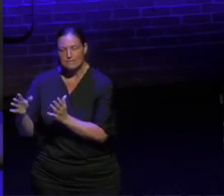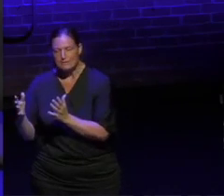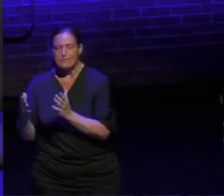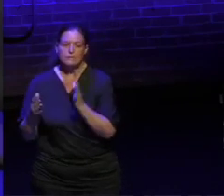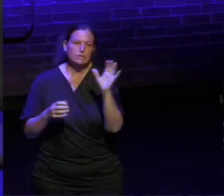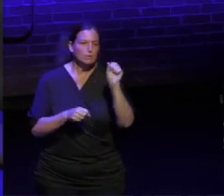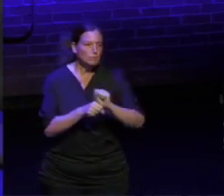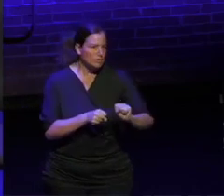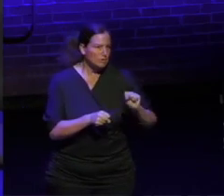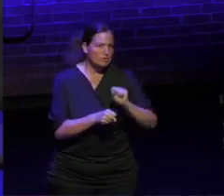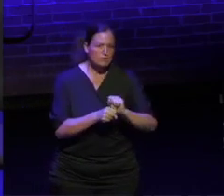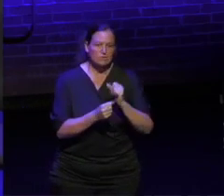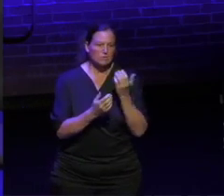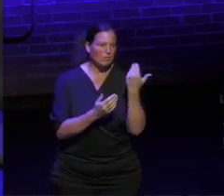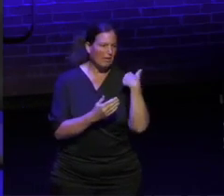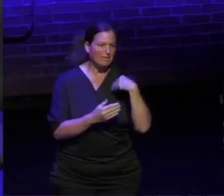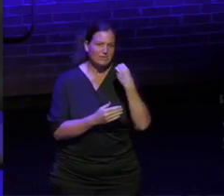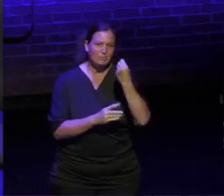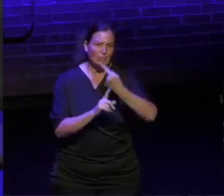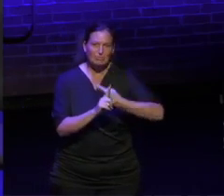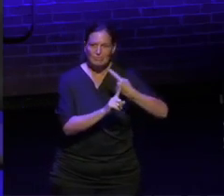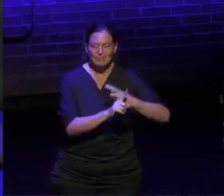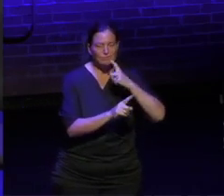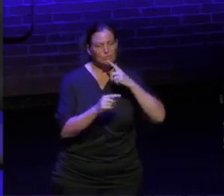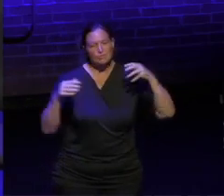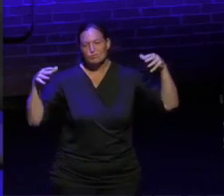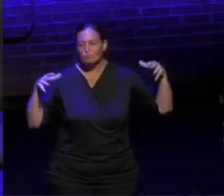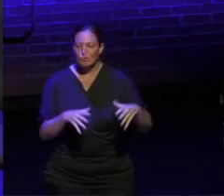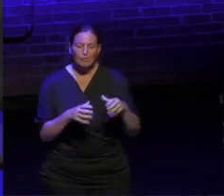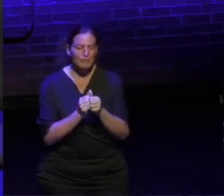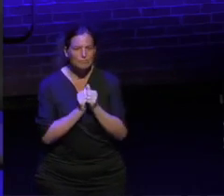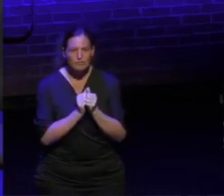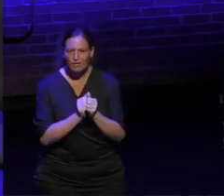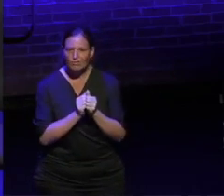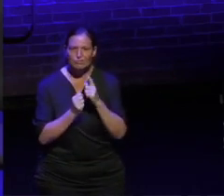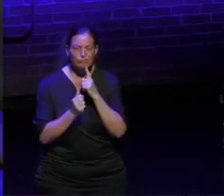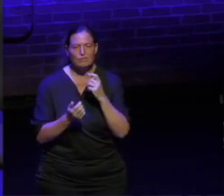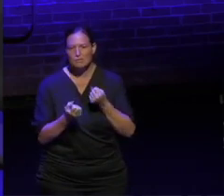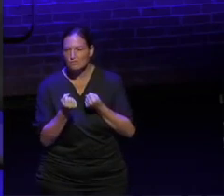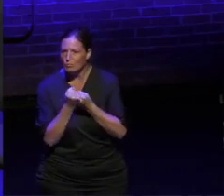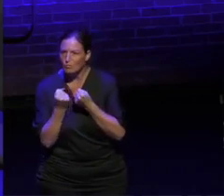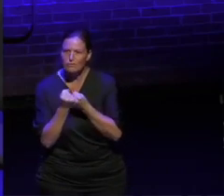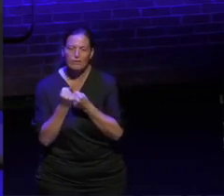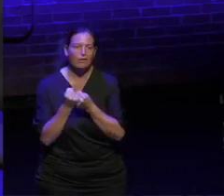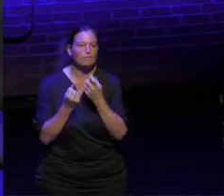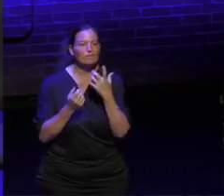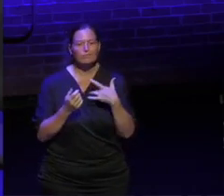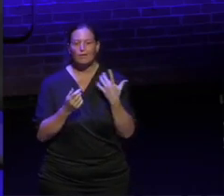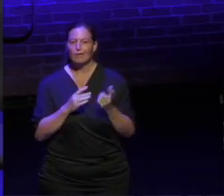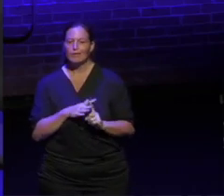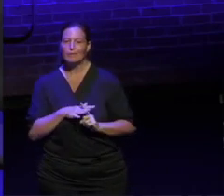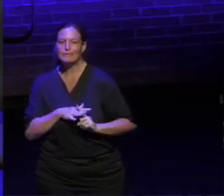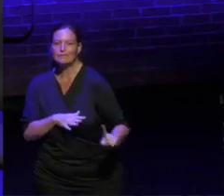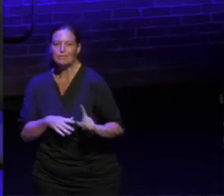your work over these past couple months have brought us back together, have lifted us up, have provided us some escape, and